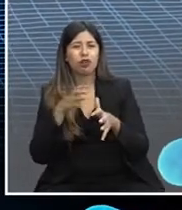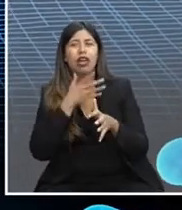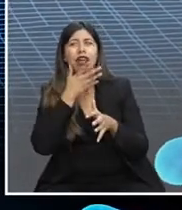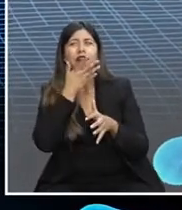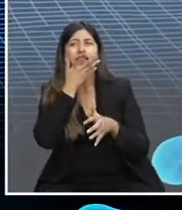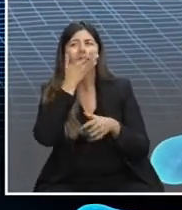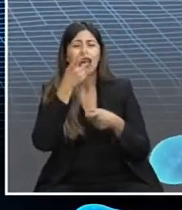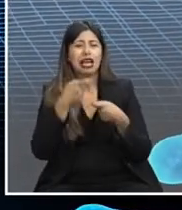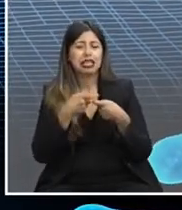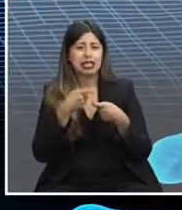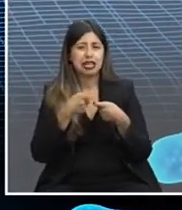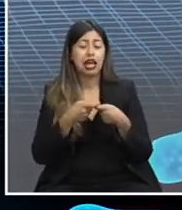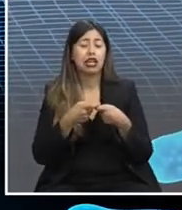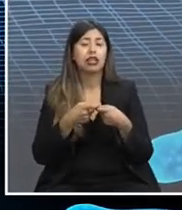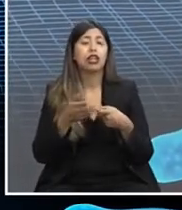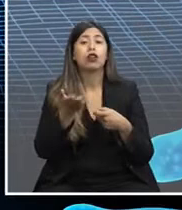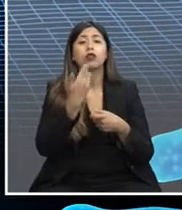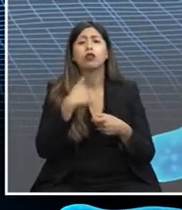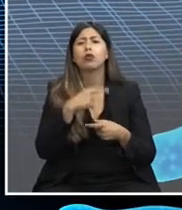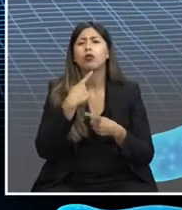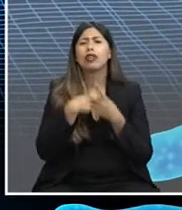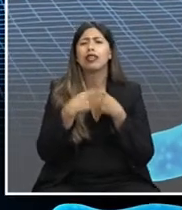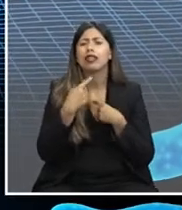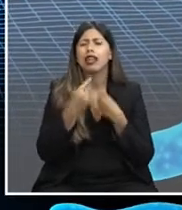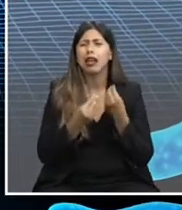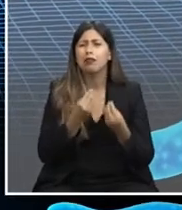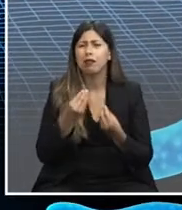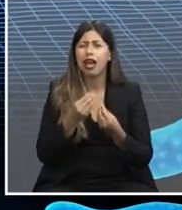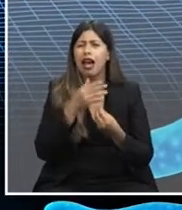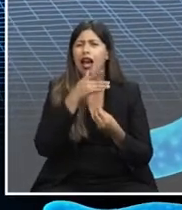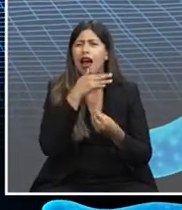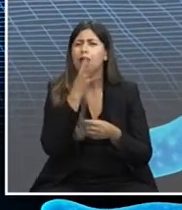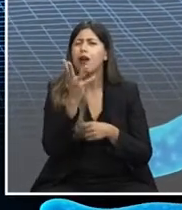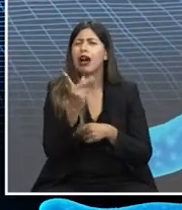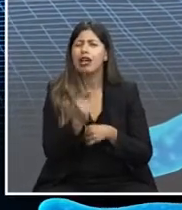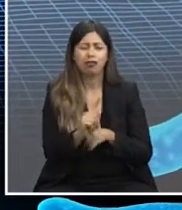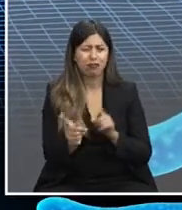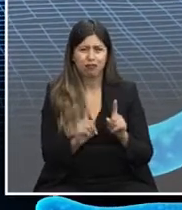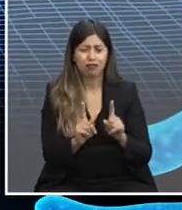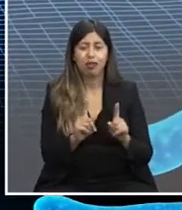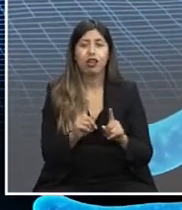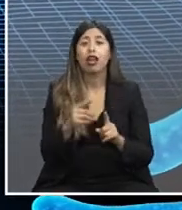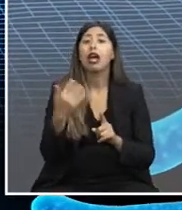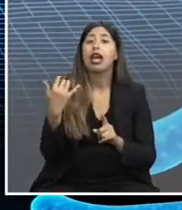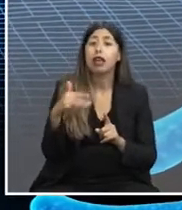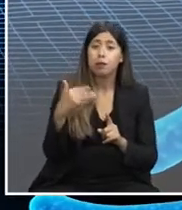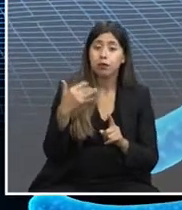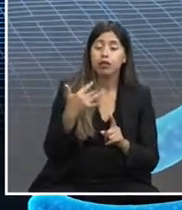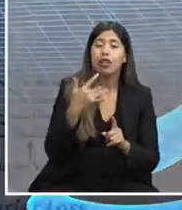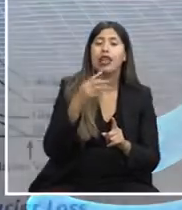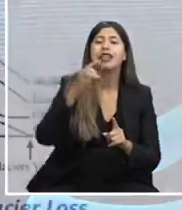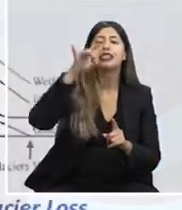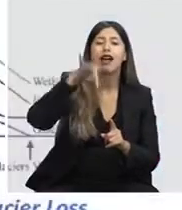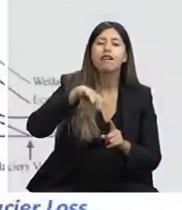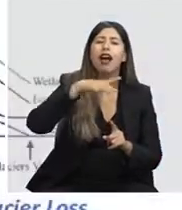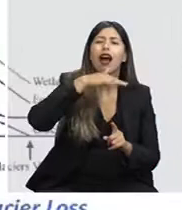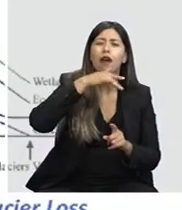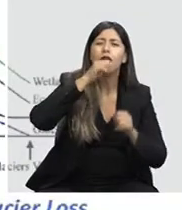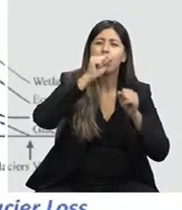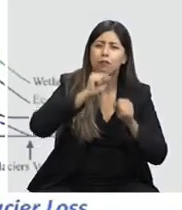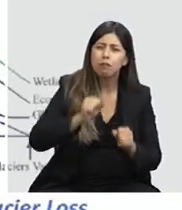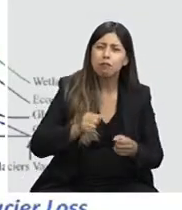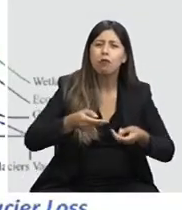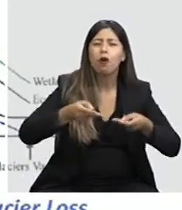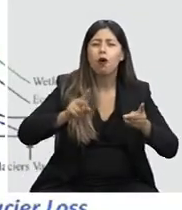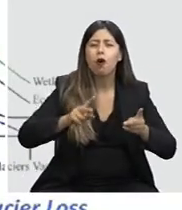much water there is, but what's the quality of that water? How good is it to drink? How good is it to have on your croplands, your